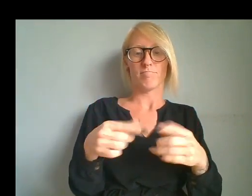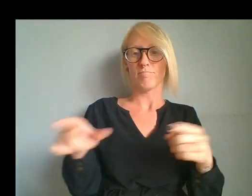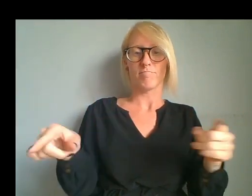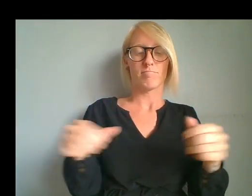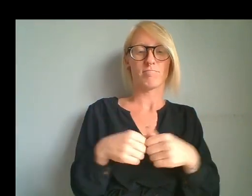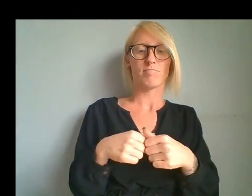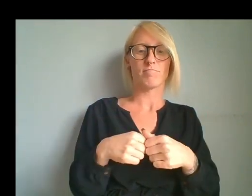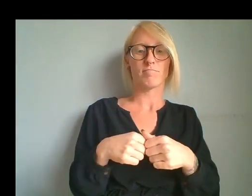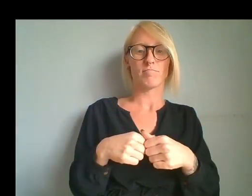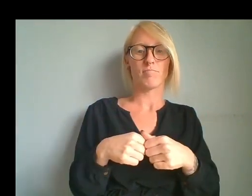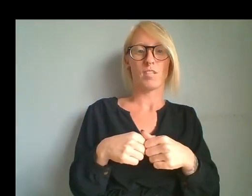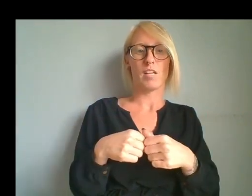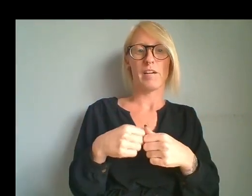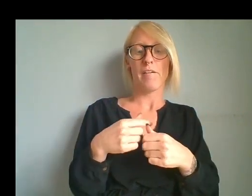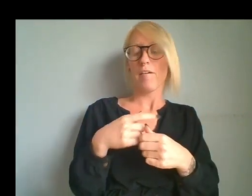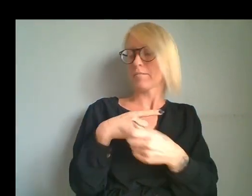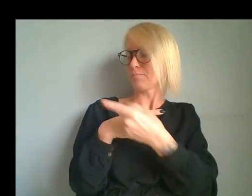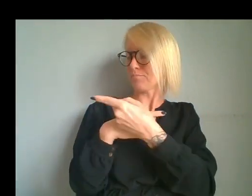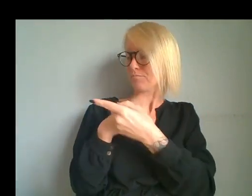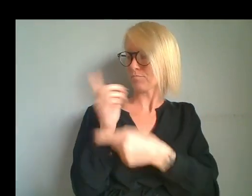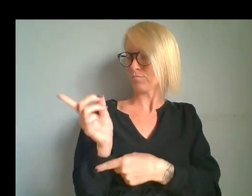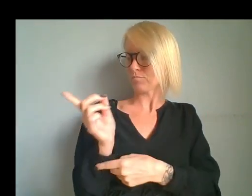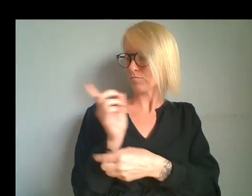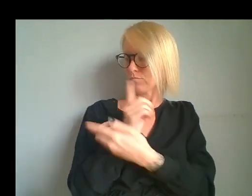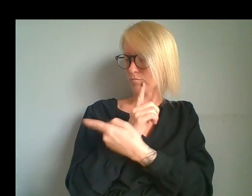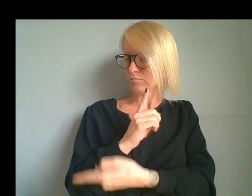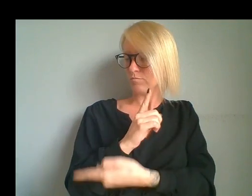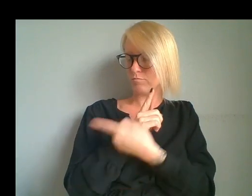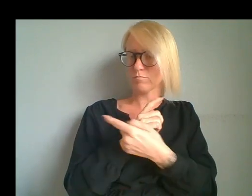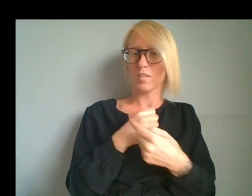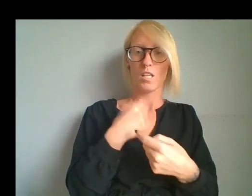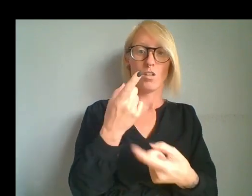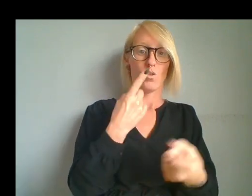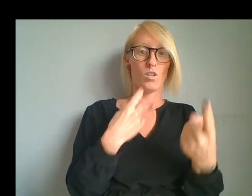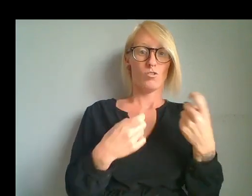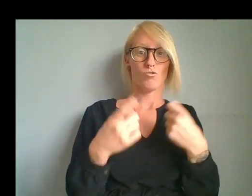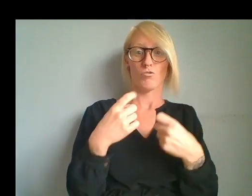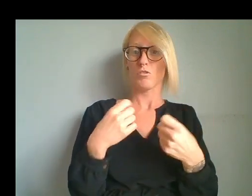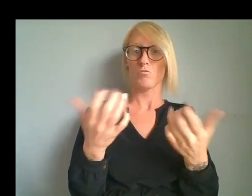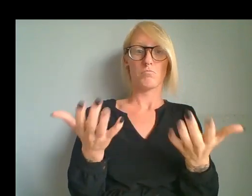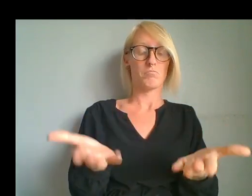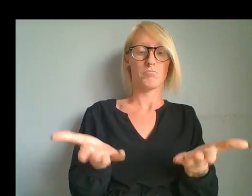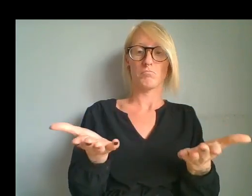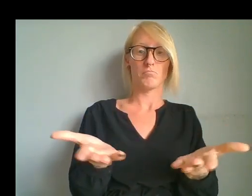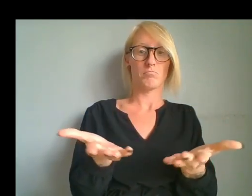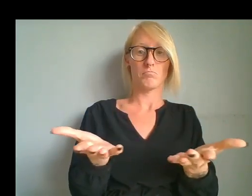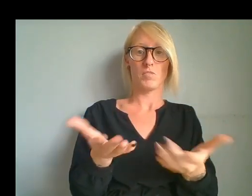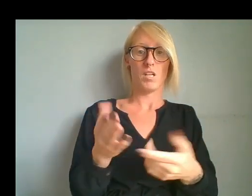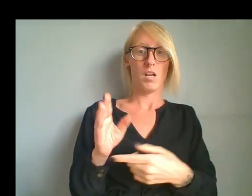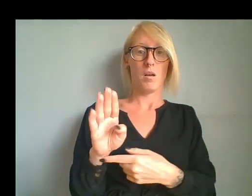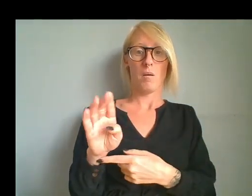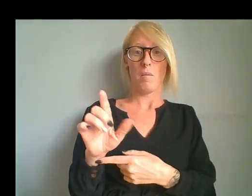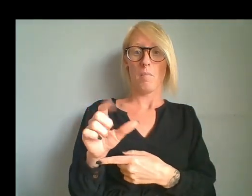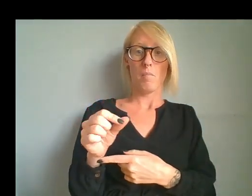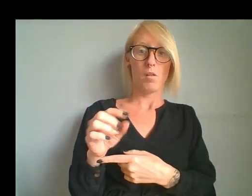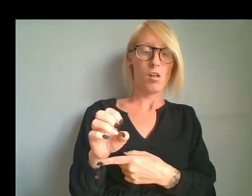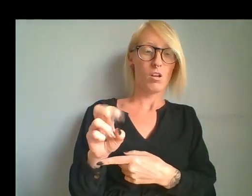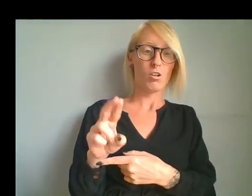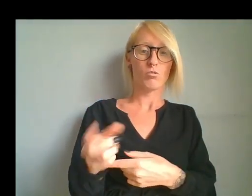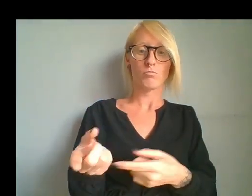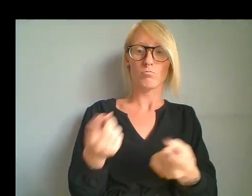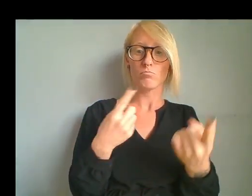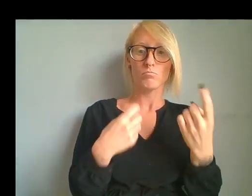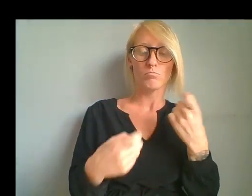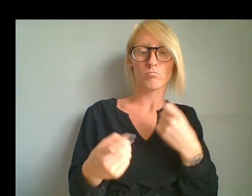be able to get to know about you. And any questions so far about bloggers or blogging?